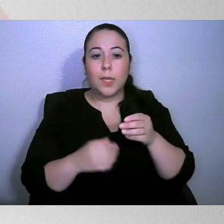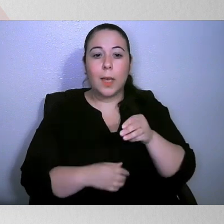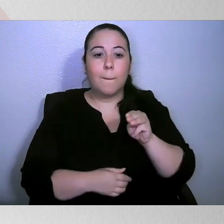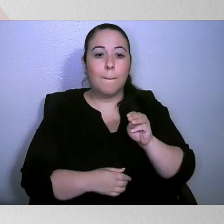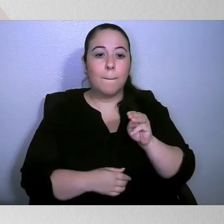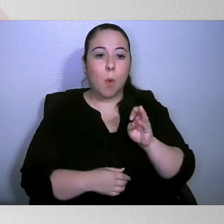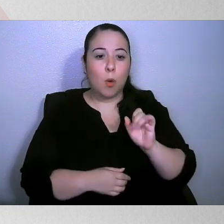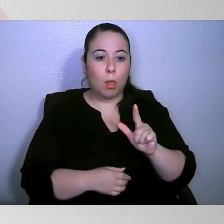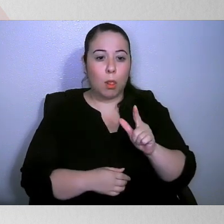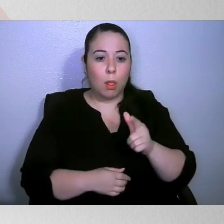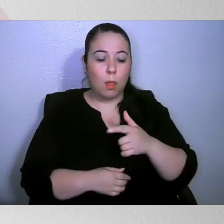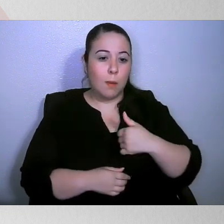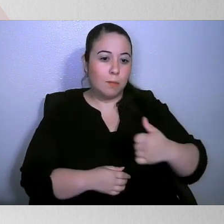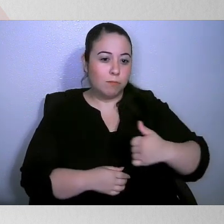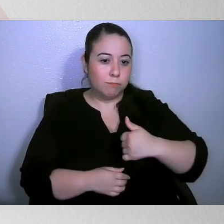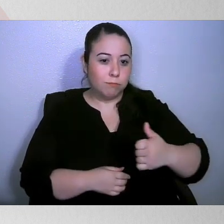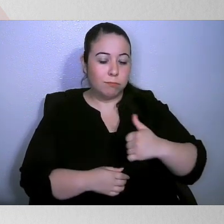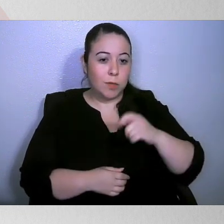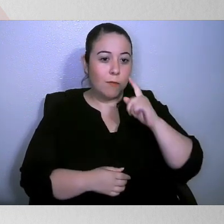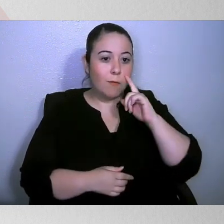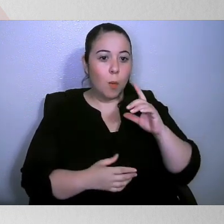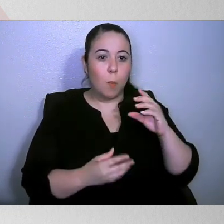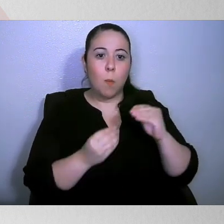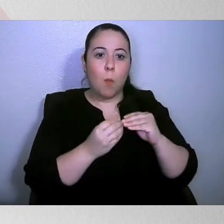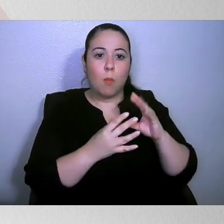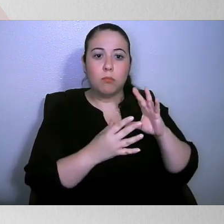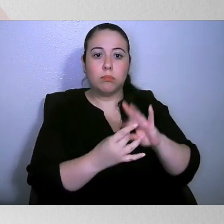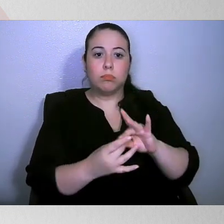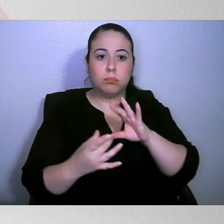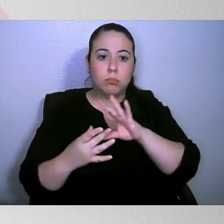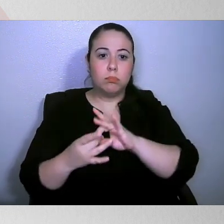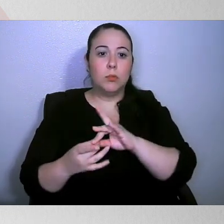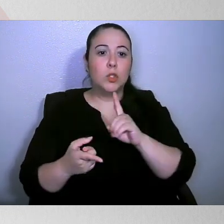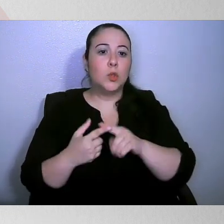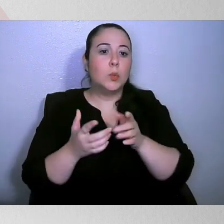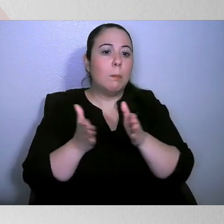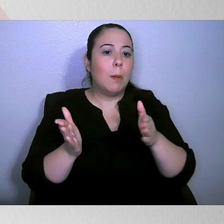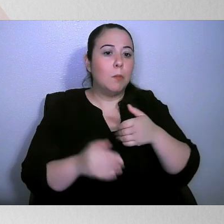to enhance the connectivity to public transit and green trails.